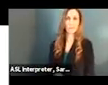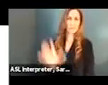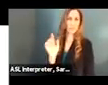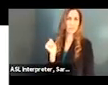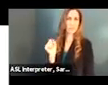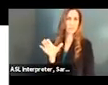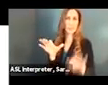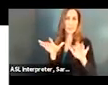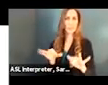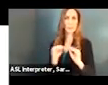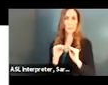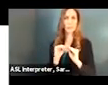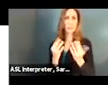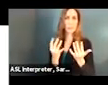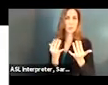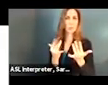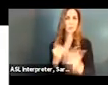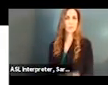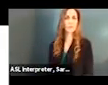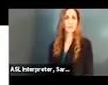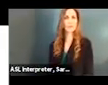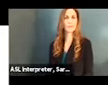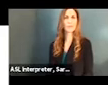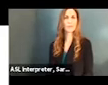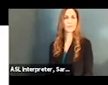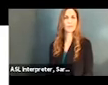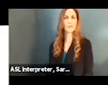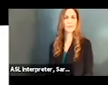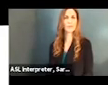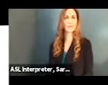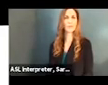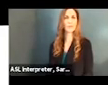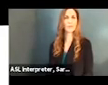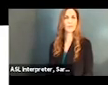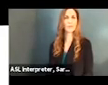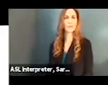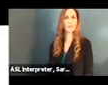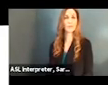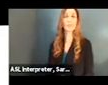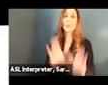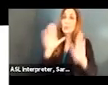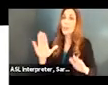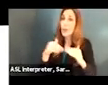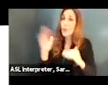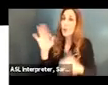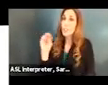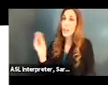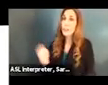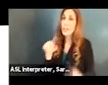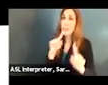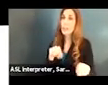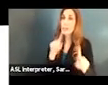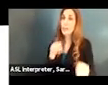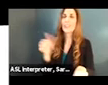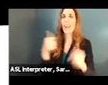more seconds to answer the poll. It would be great to get over 90% response, wouldn't it? Ooh, there we go. There you